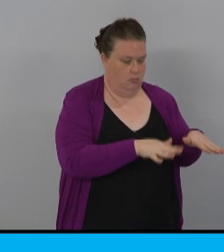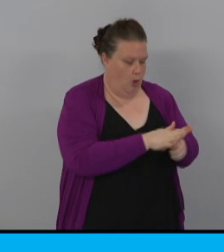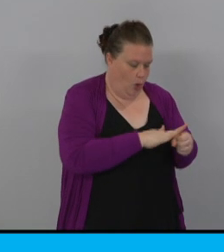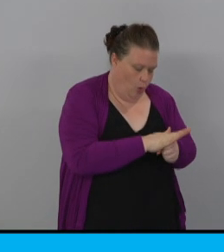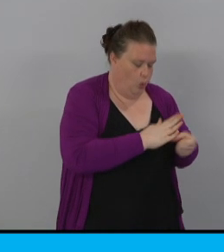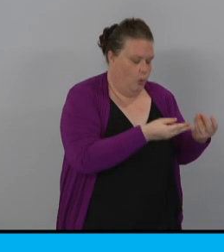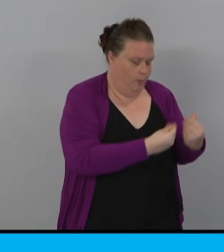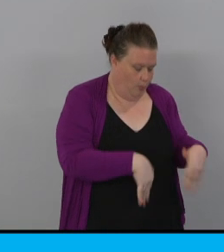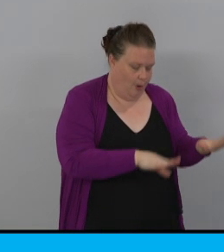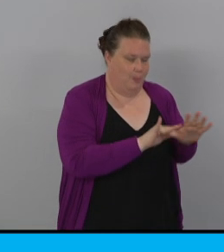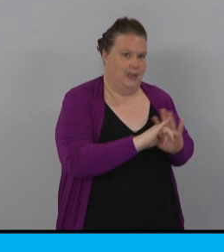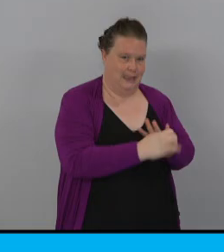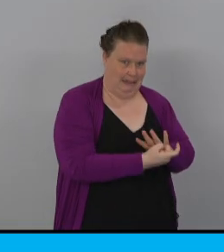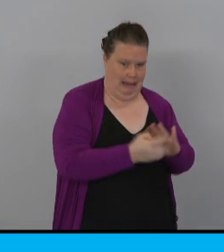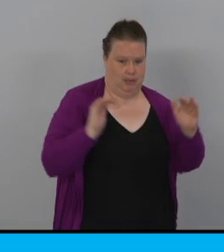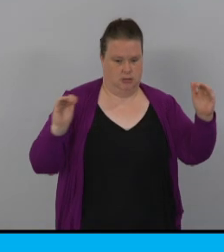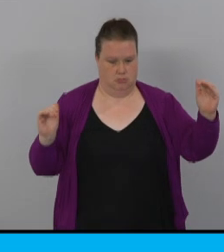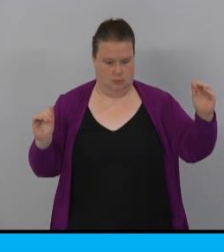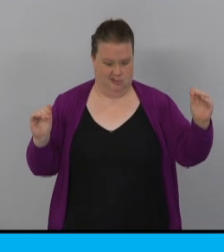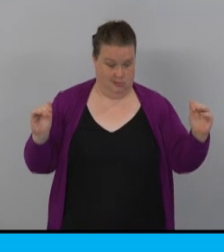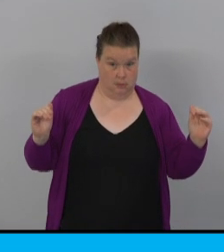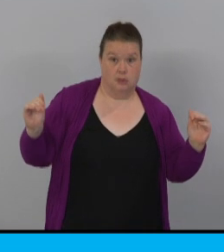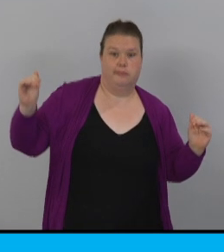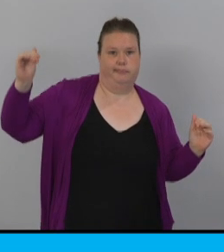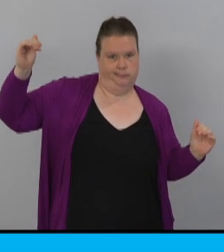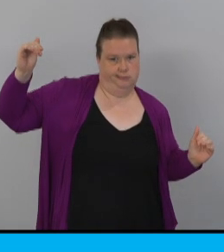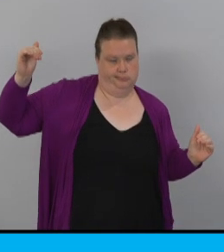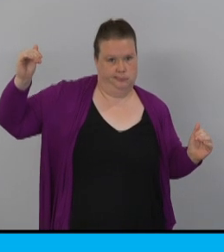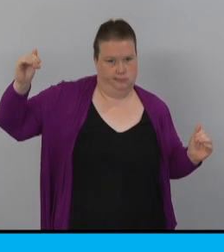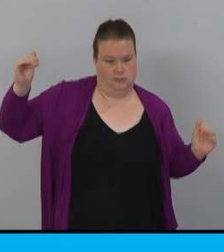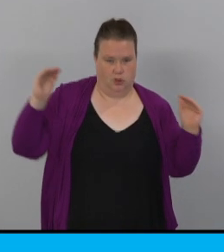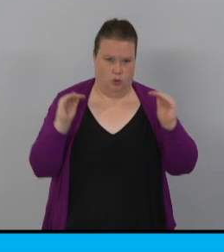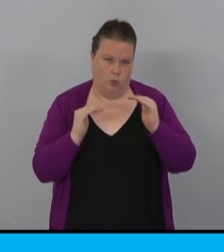So then looking at our revenue challenges,